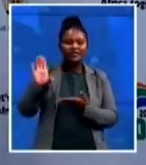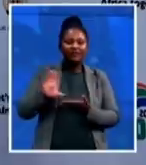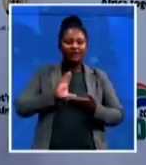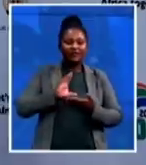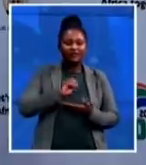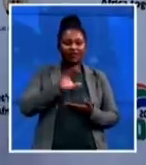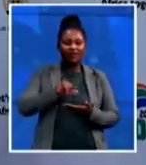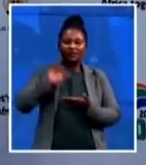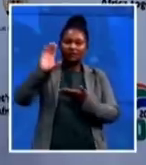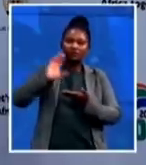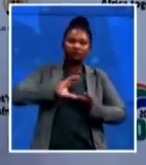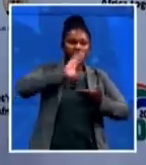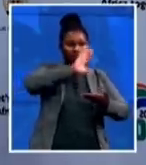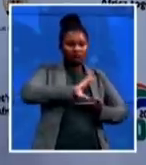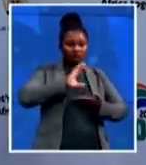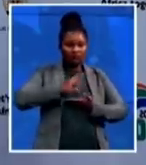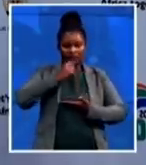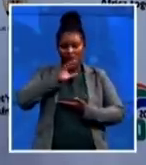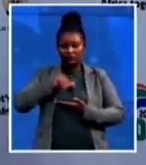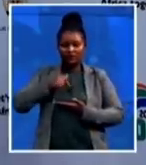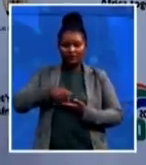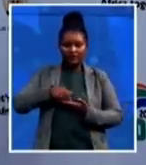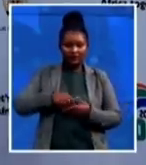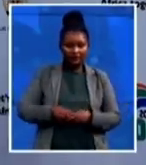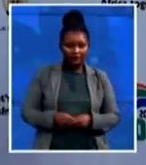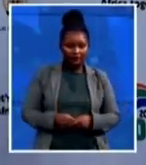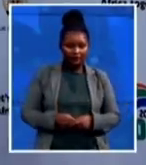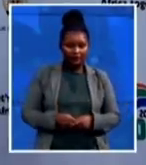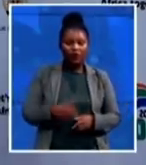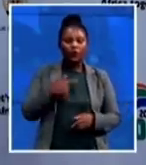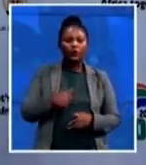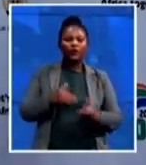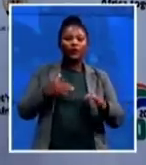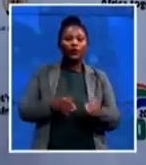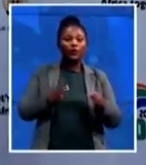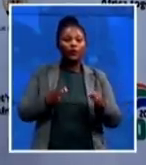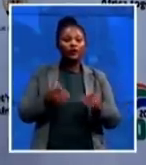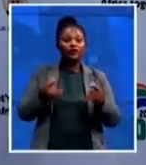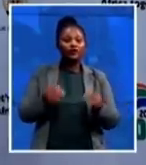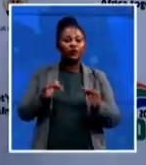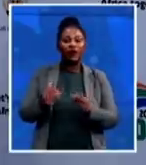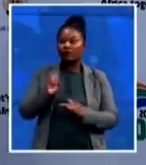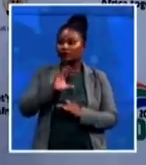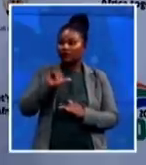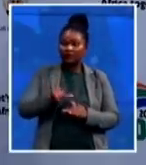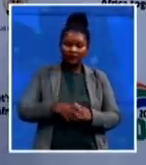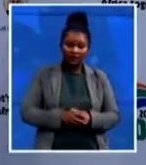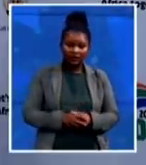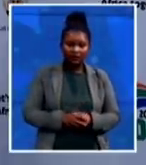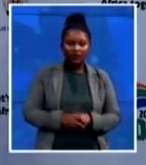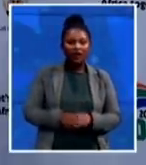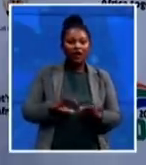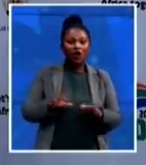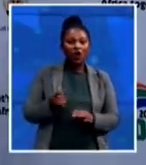how fiscally constrained are we in this country, how the cost of debt